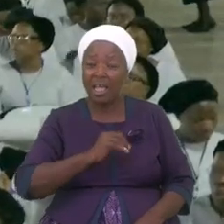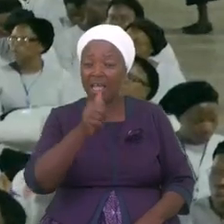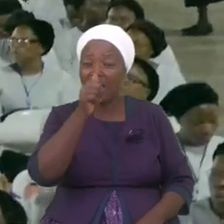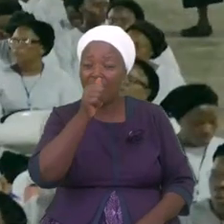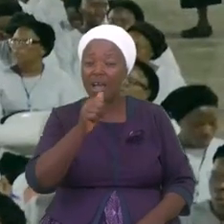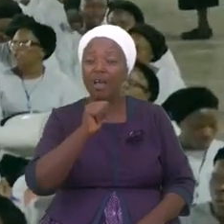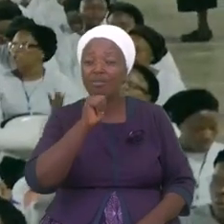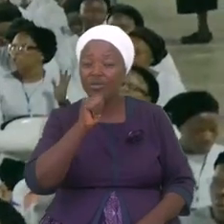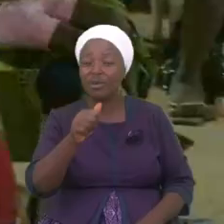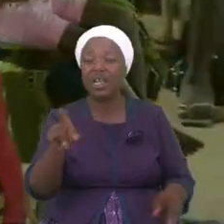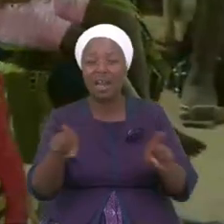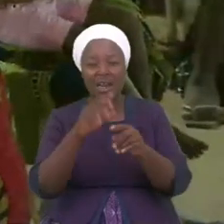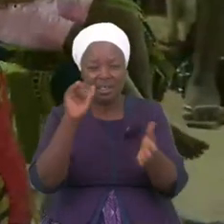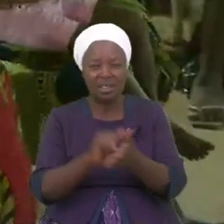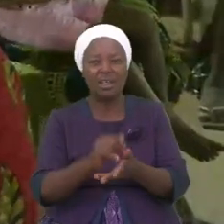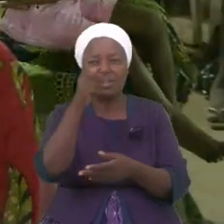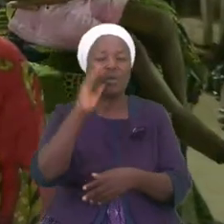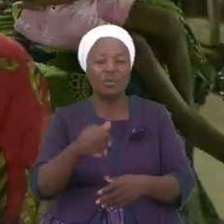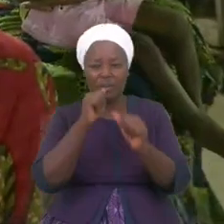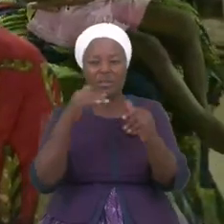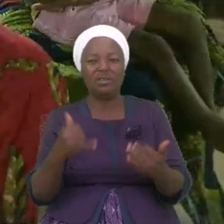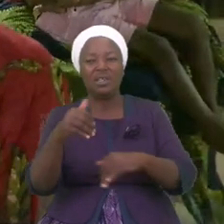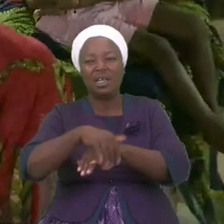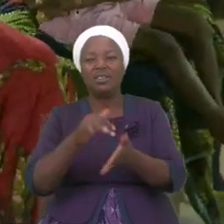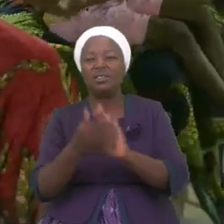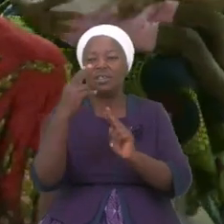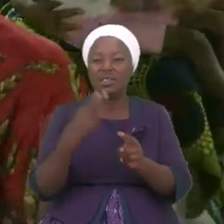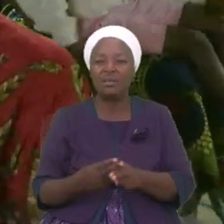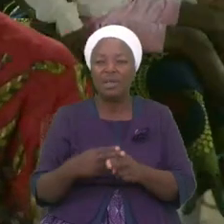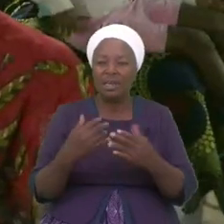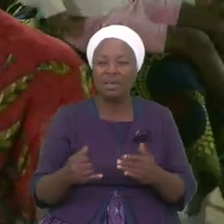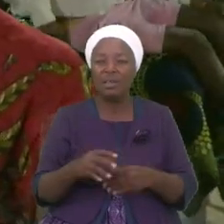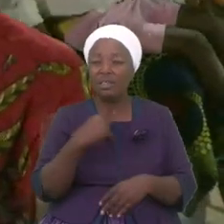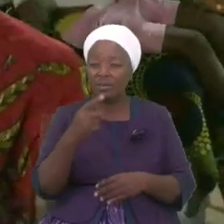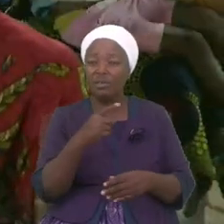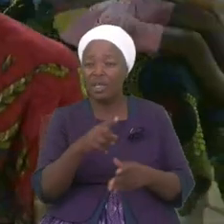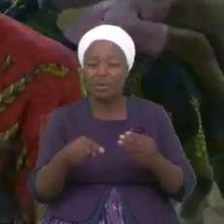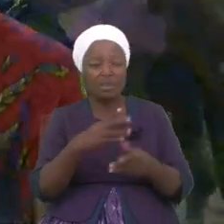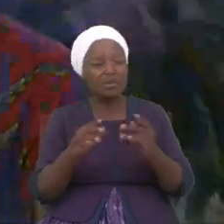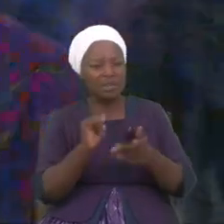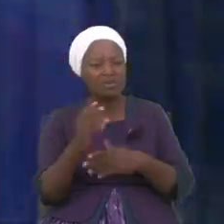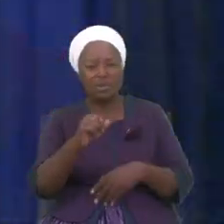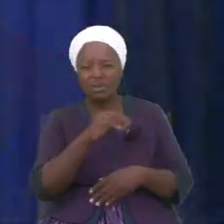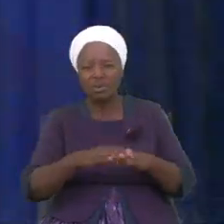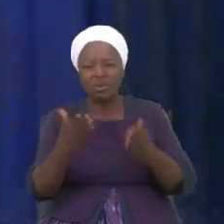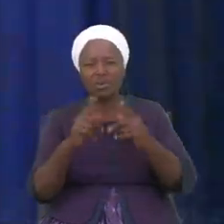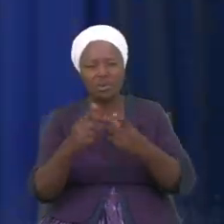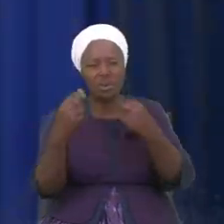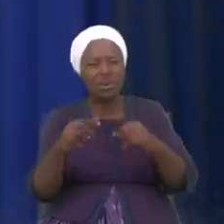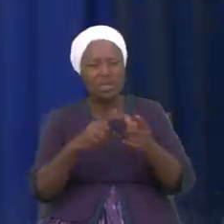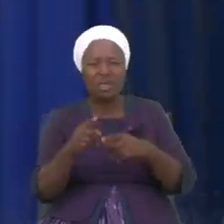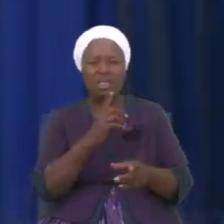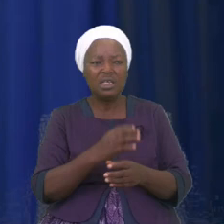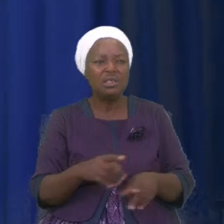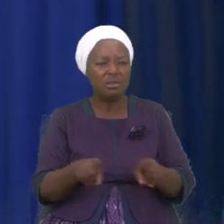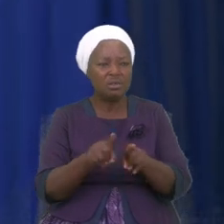you tonight. Well, let me tell you about them. These people who do not want to come, he said, and even as they did not like to retain God